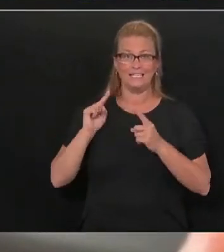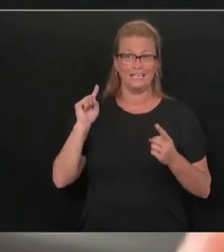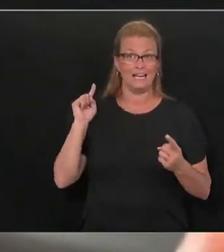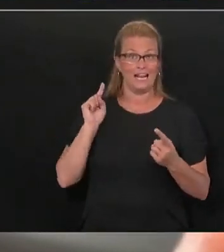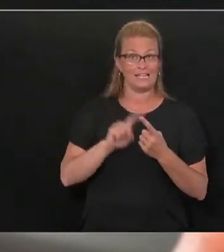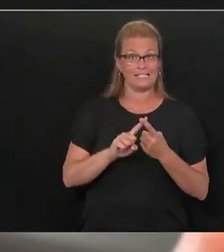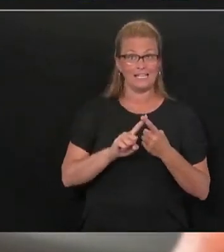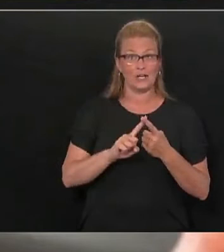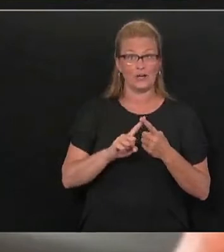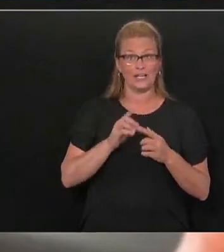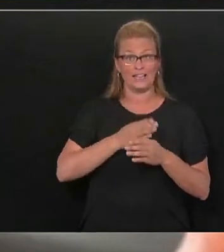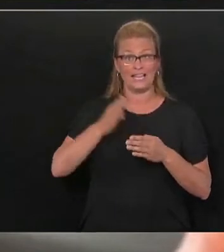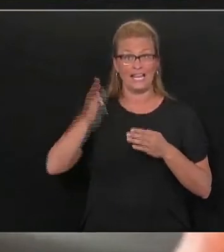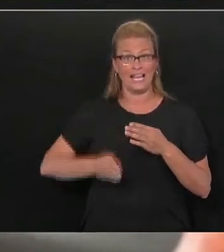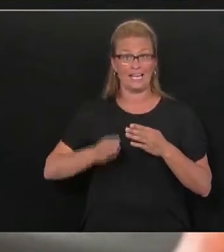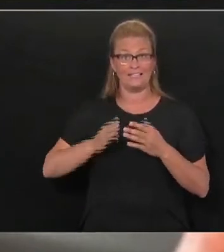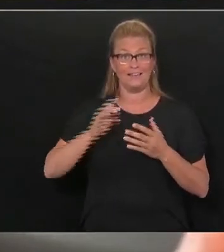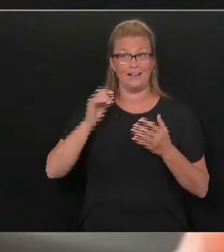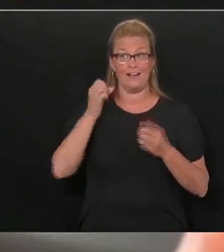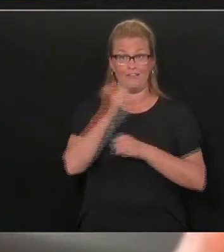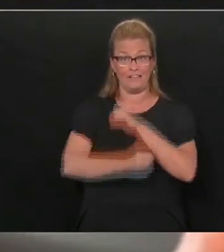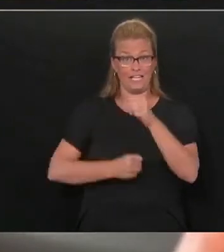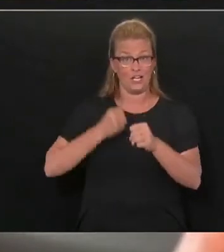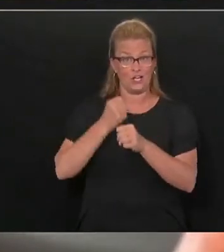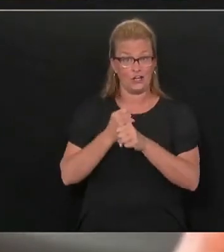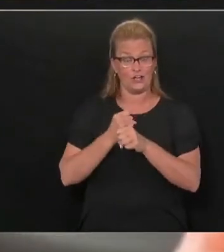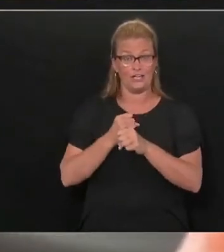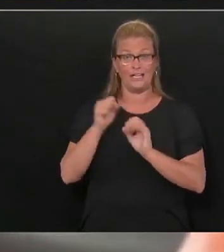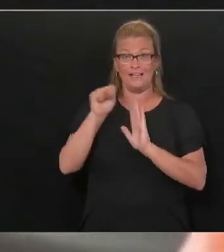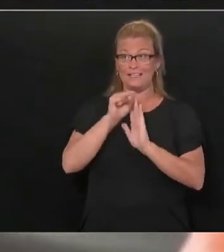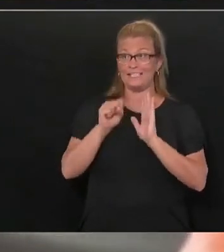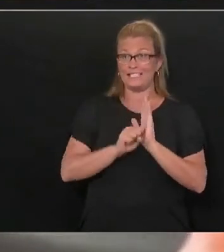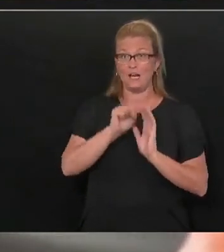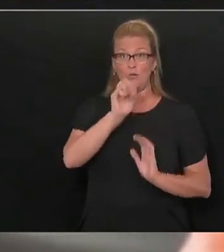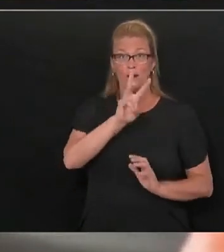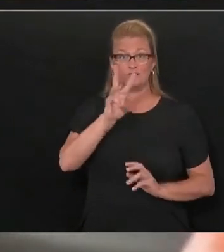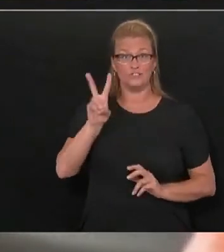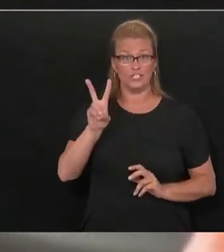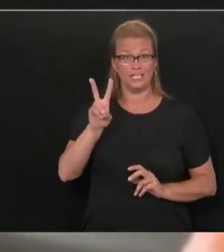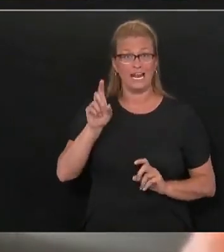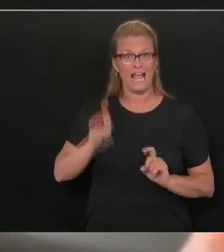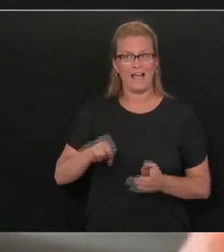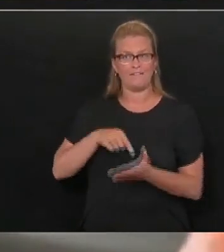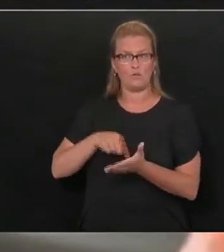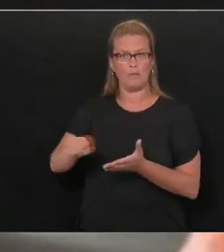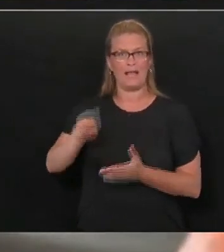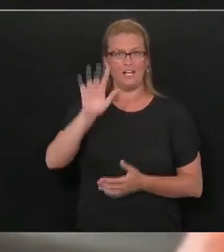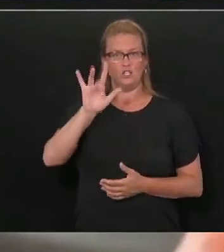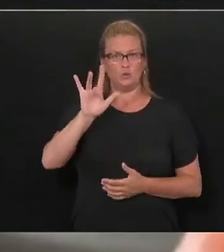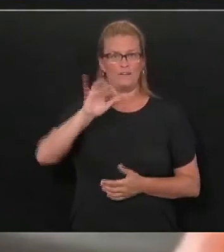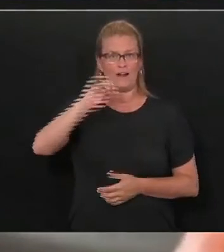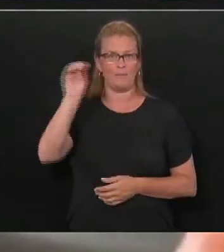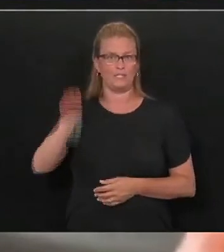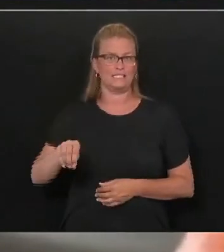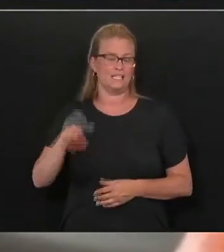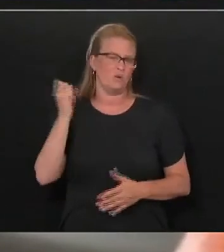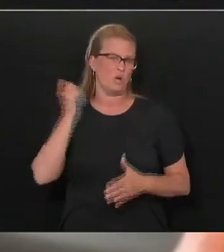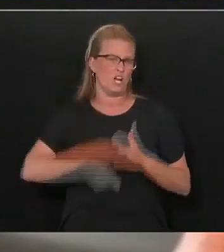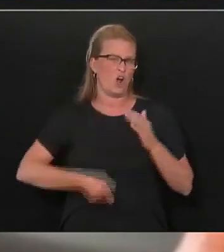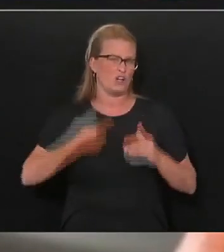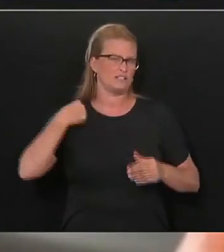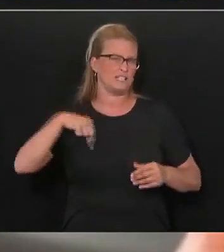the calendar year, if the state of West Virginia had to pay a 25% share, it would cost